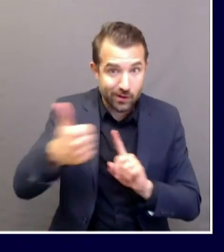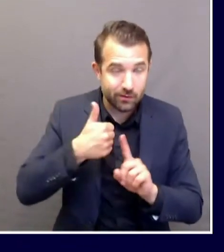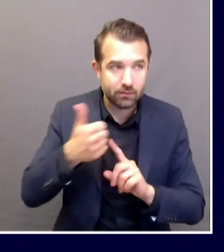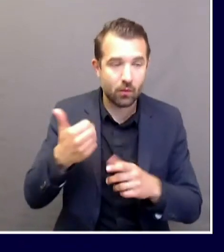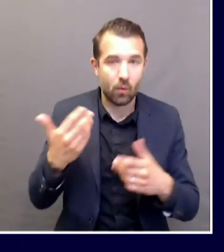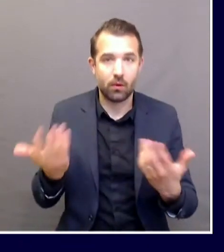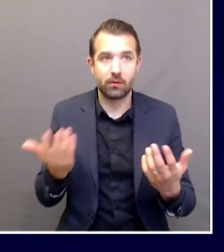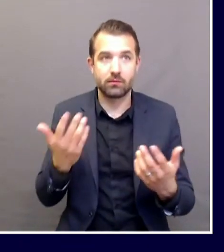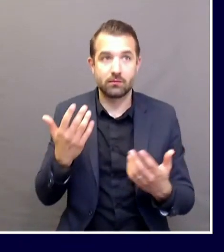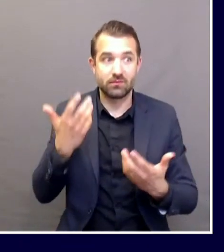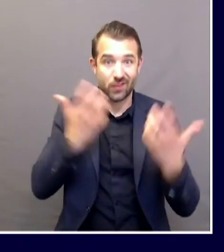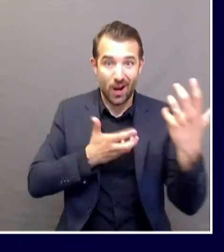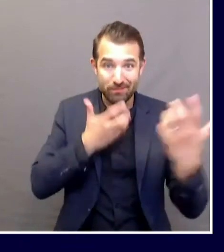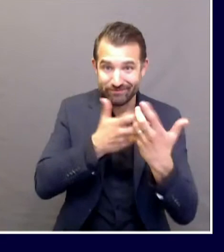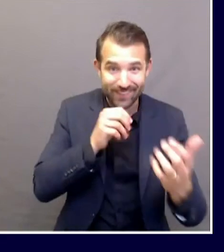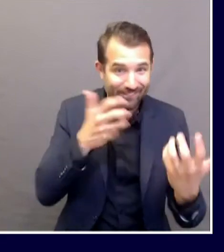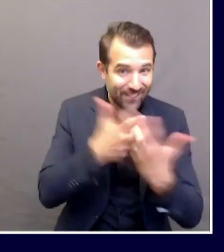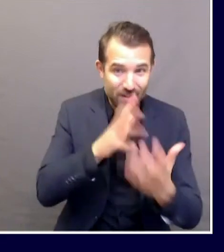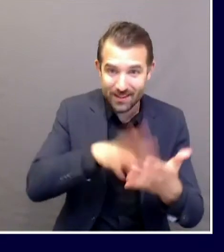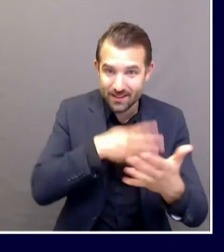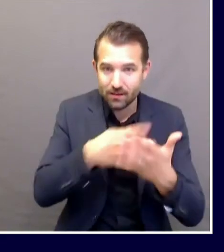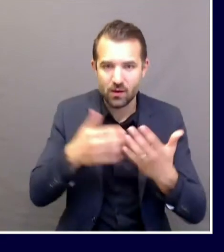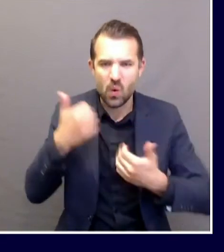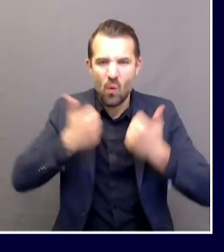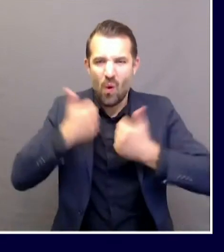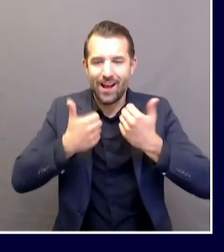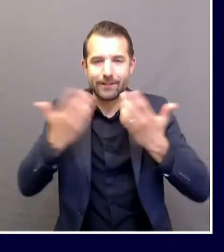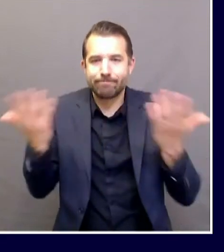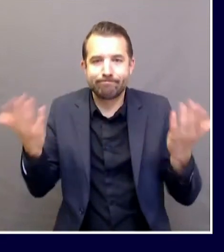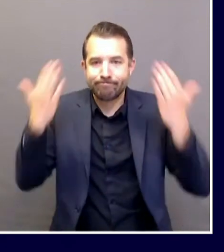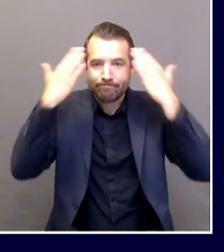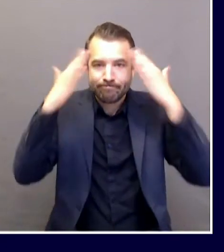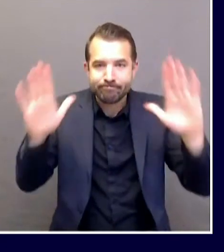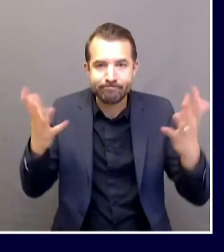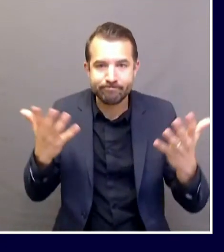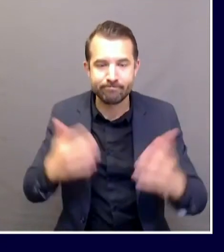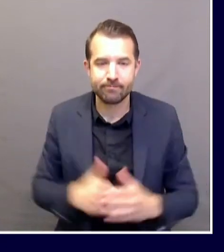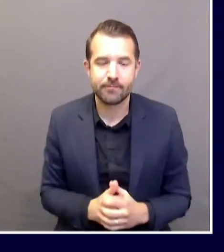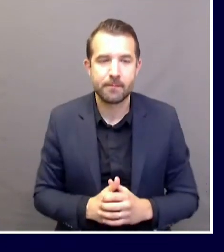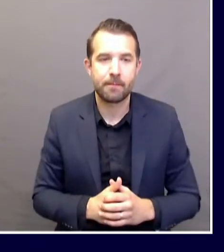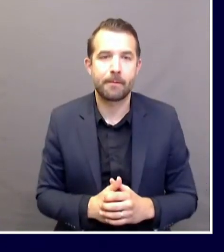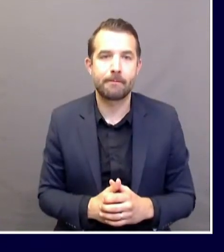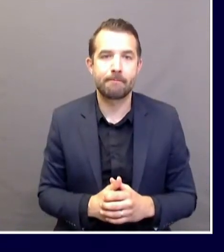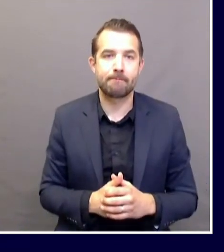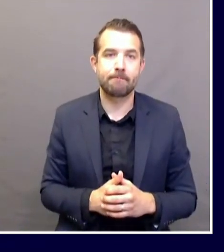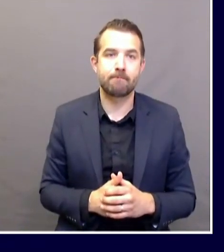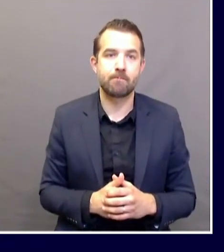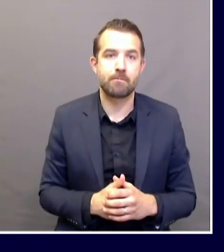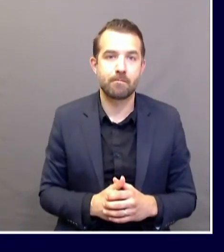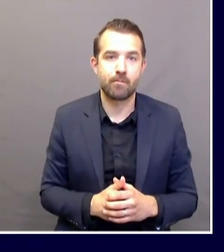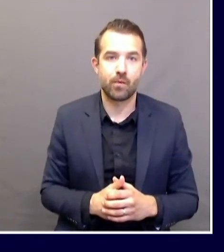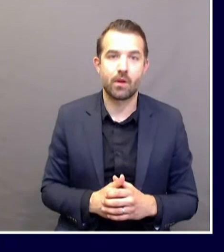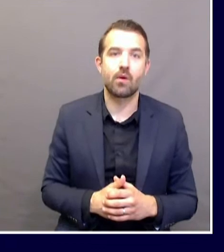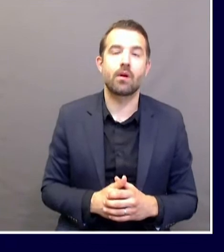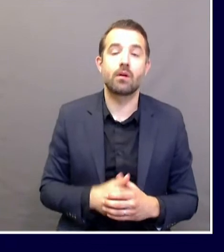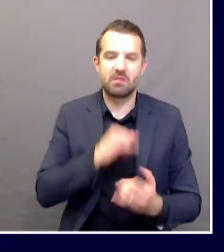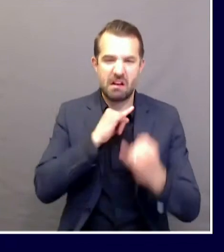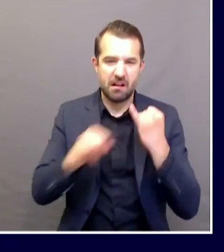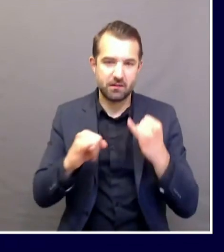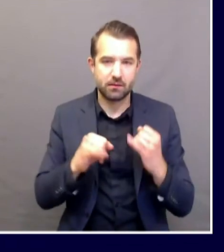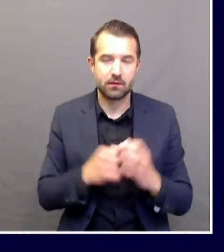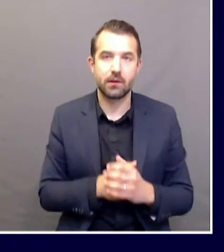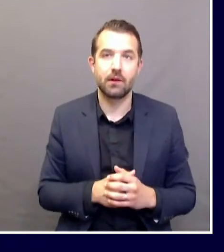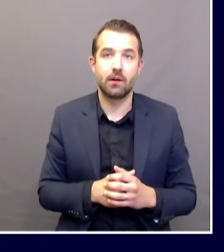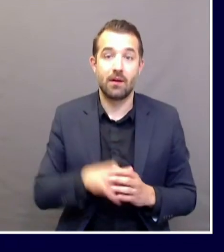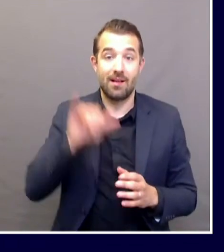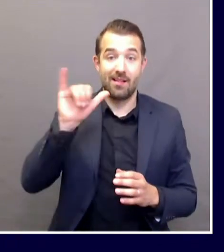Thank you. So my last question is, with the case rates in Androscoggin County continuing to remain